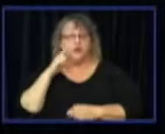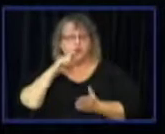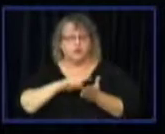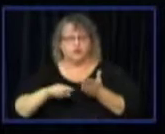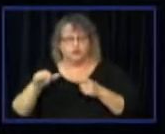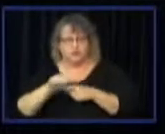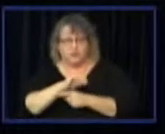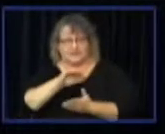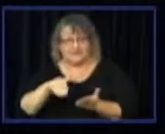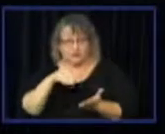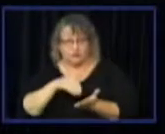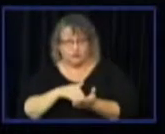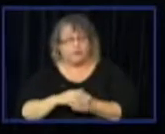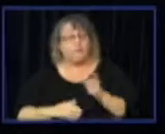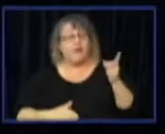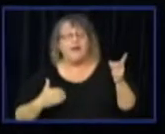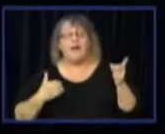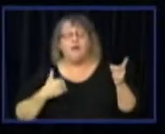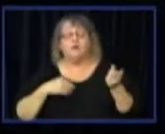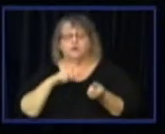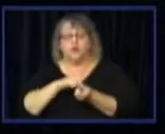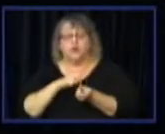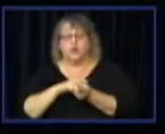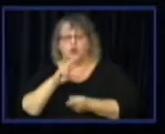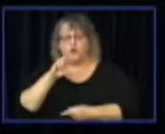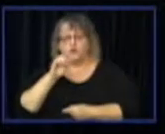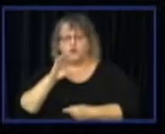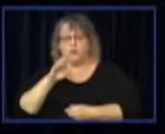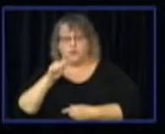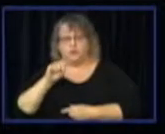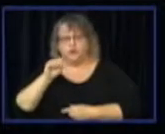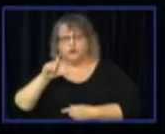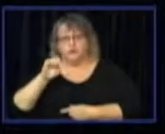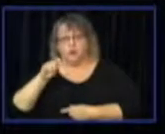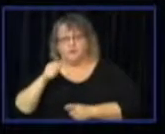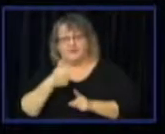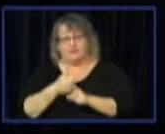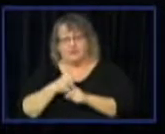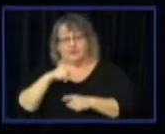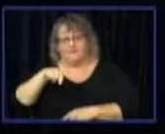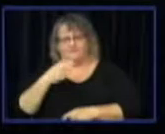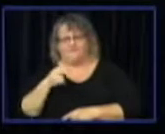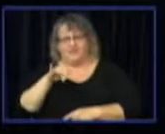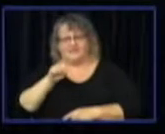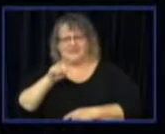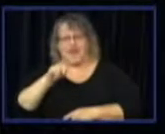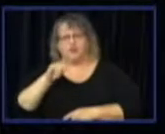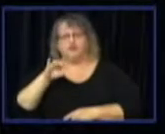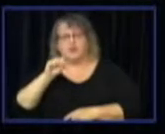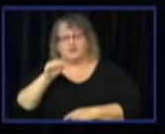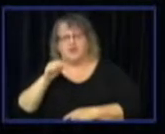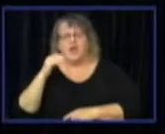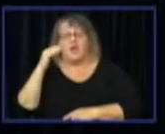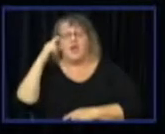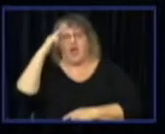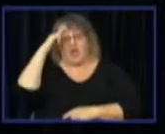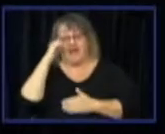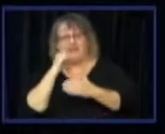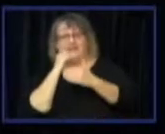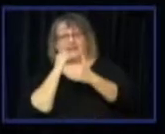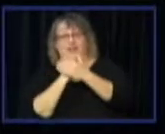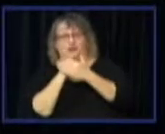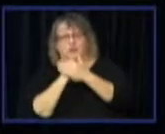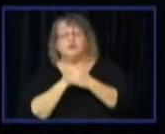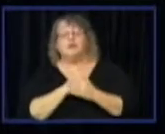and Training Center. And we also have Dr. Robert Sloan, who is a physiatrist with Concussion Care Centers of Hawaii